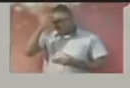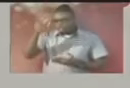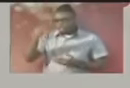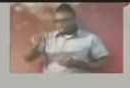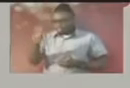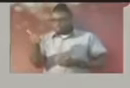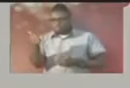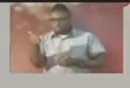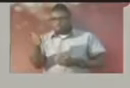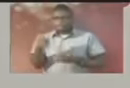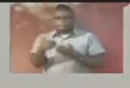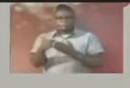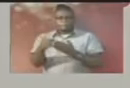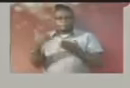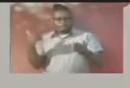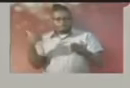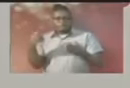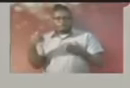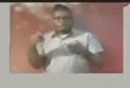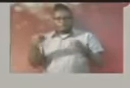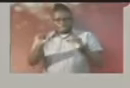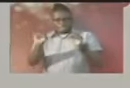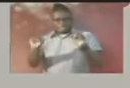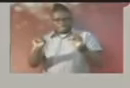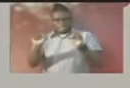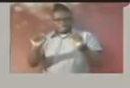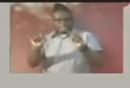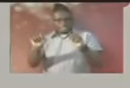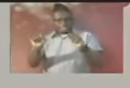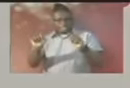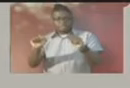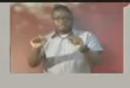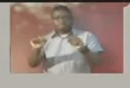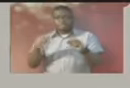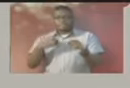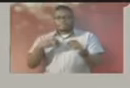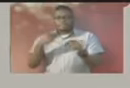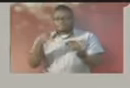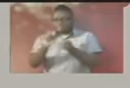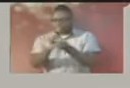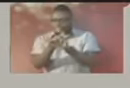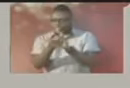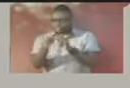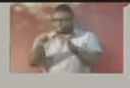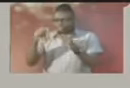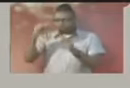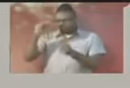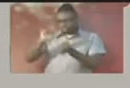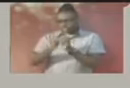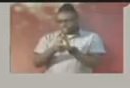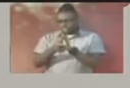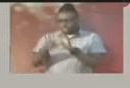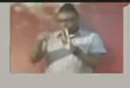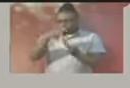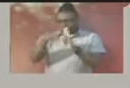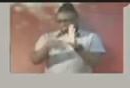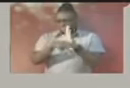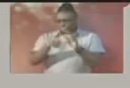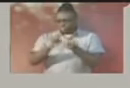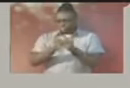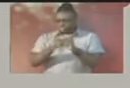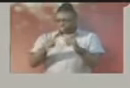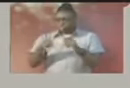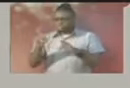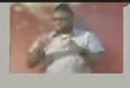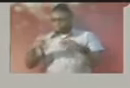Minister's press conference on Saturday, we were looking towards a policy shift in regard to those who had COVID and